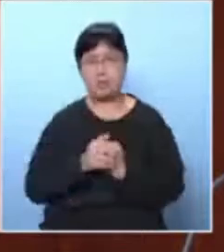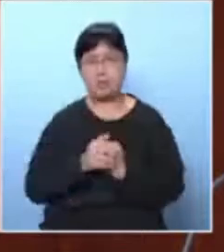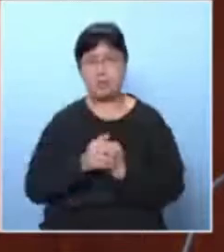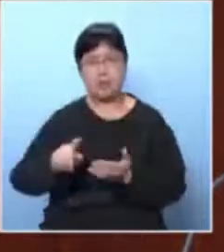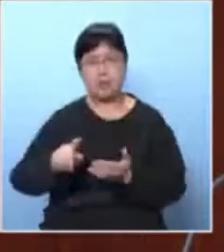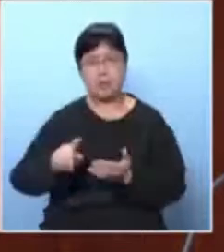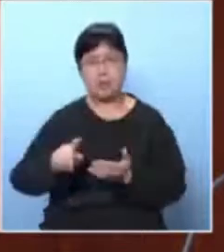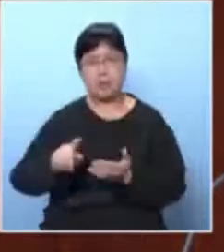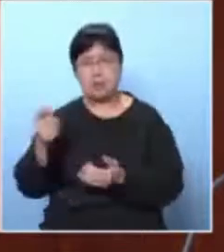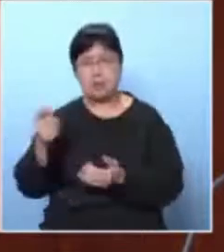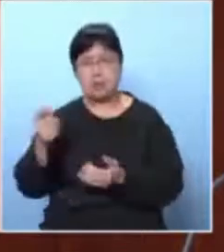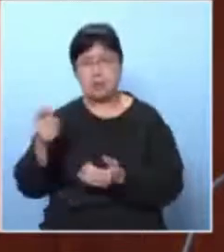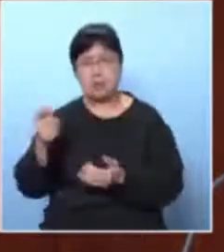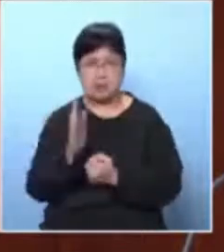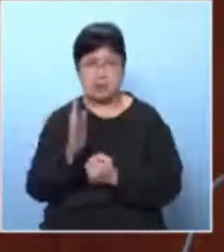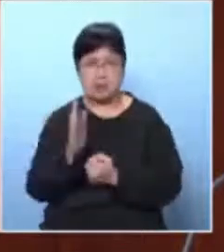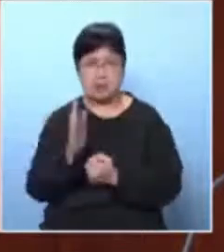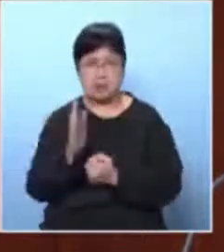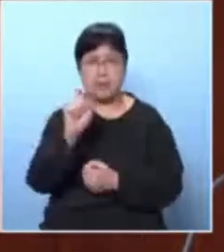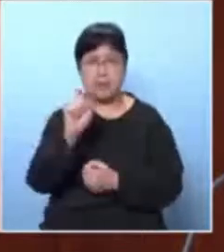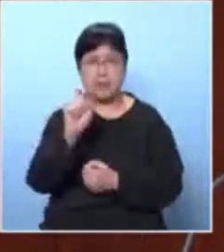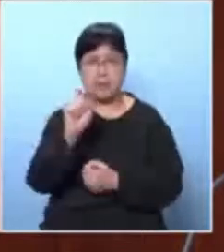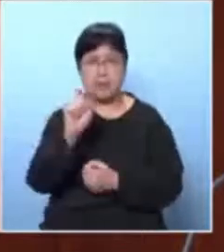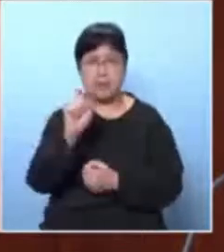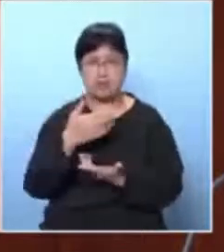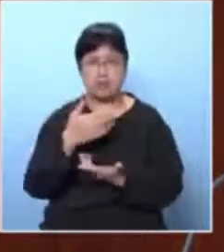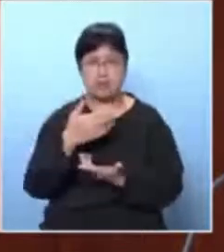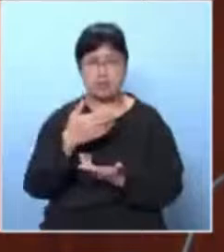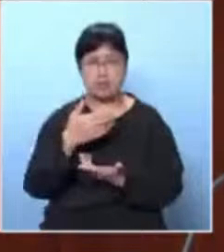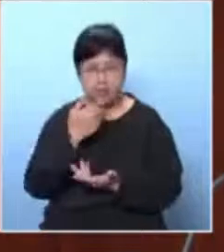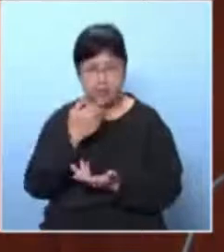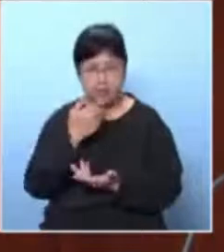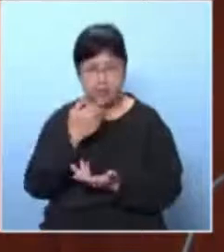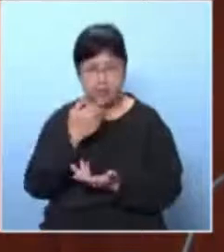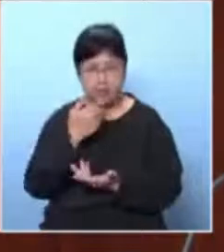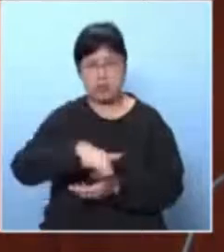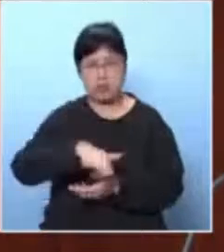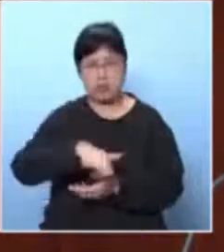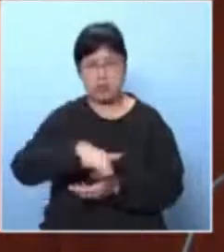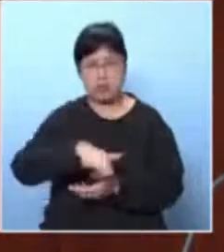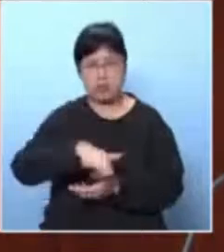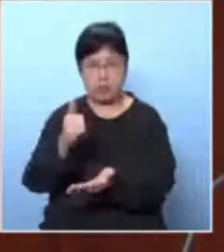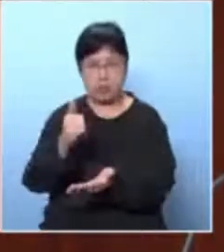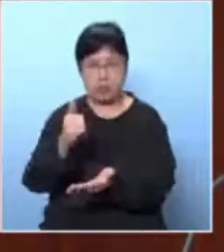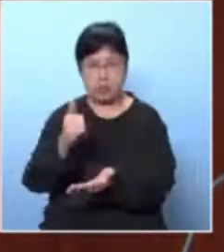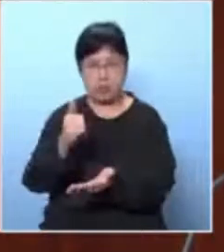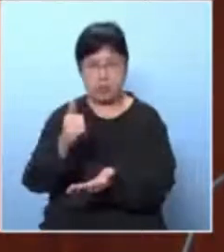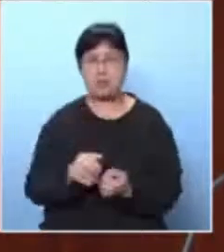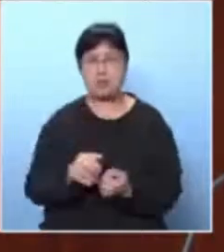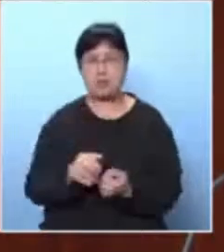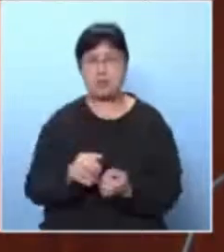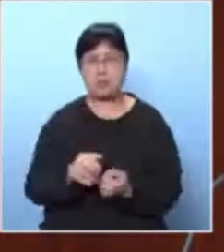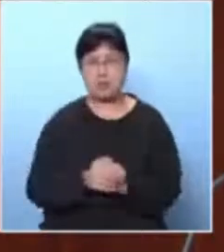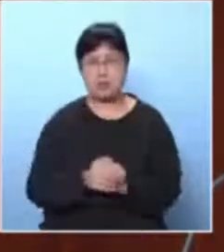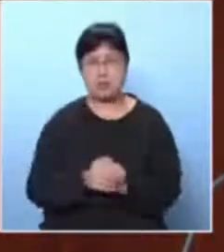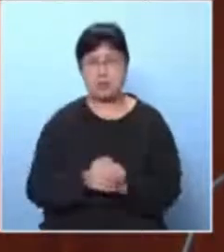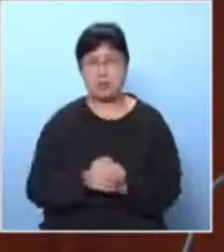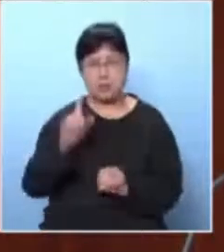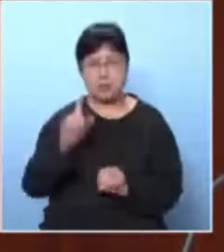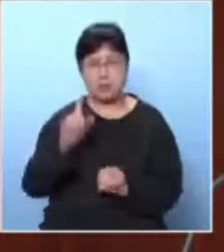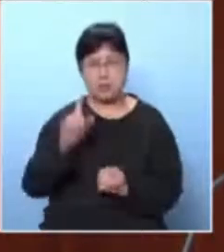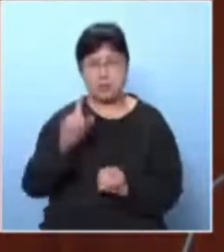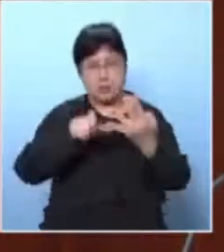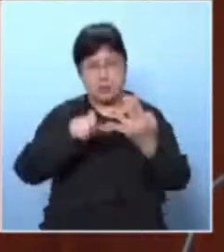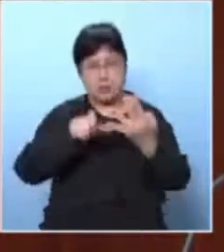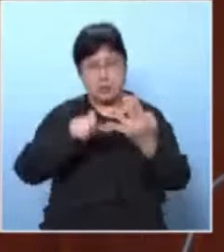additional places for day childcare services. Starting from next April, the Childcare Center